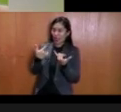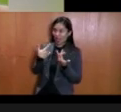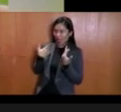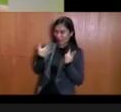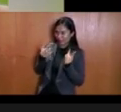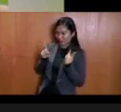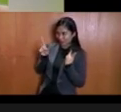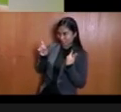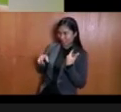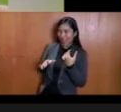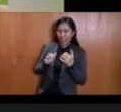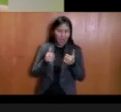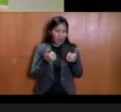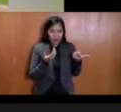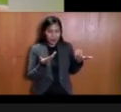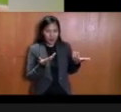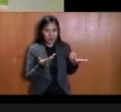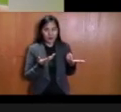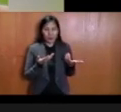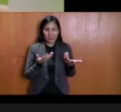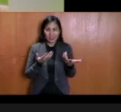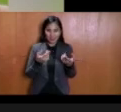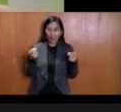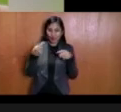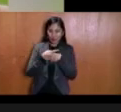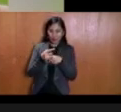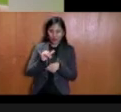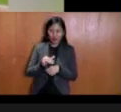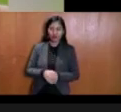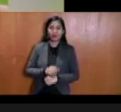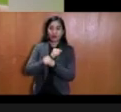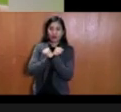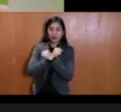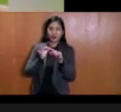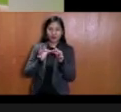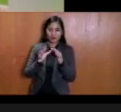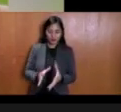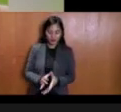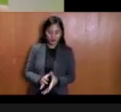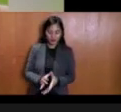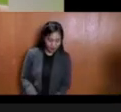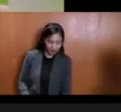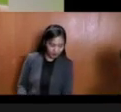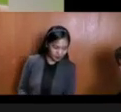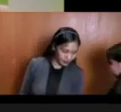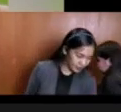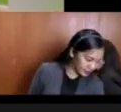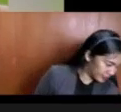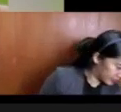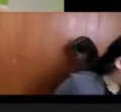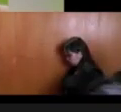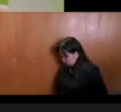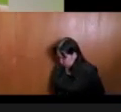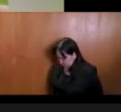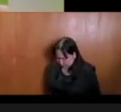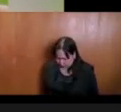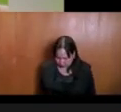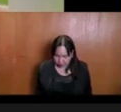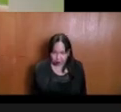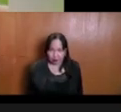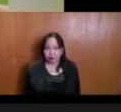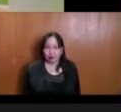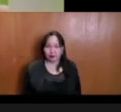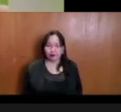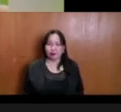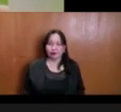do sustainability this way? Yeah. So there's a waste segregation law. And private companies,